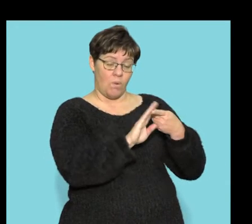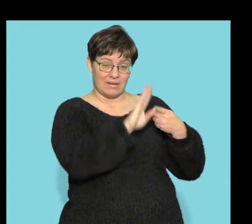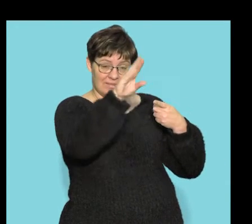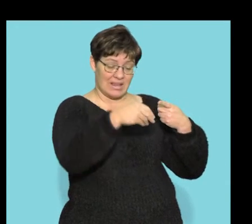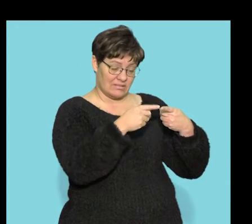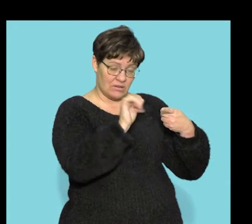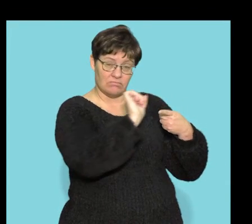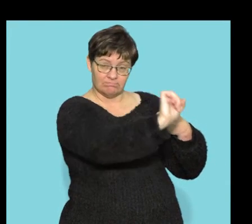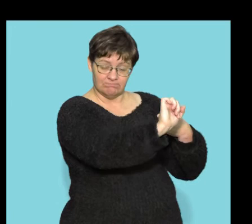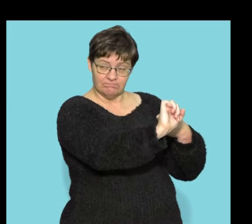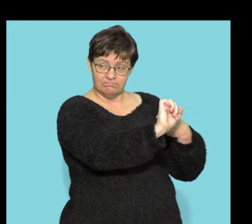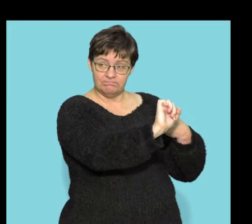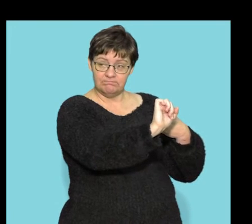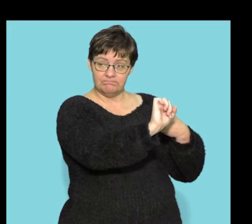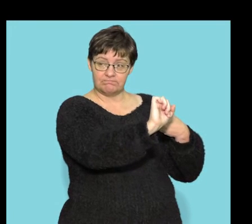take your